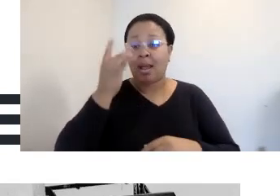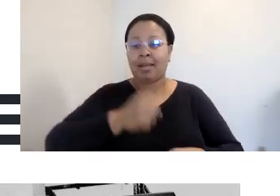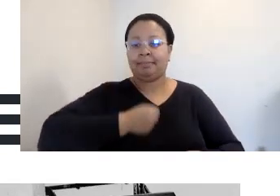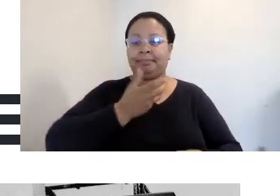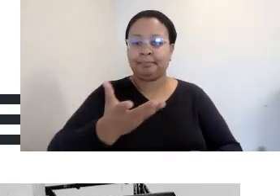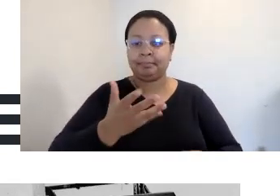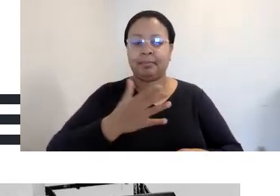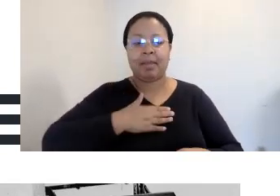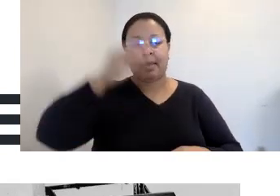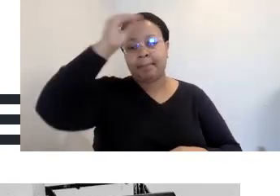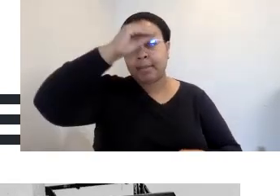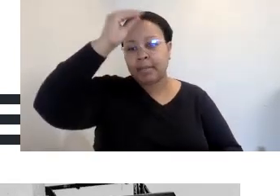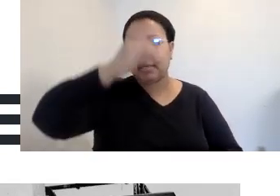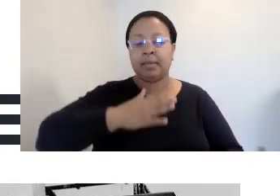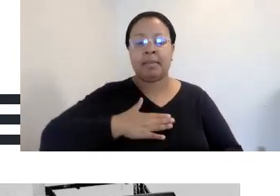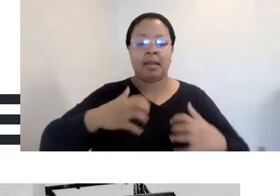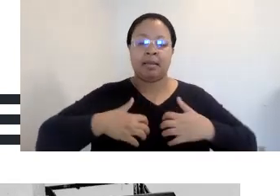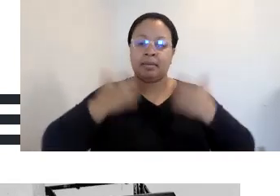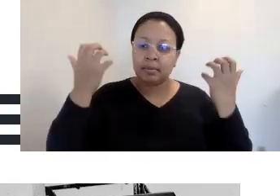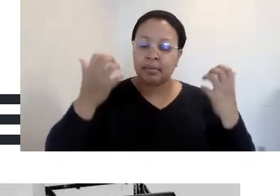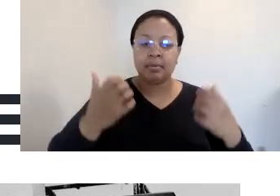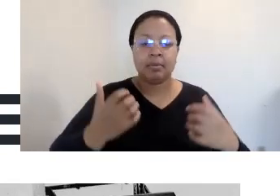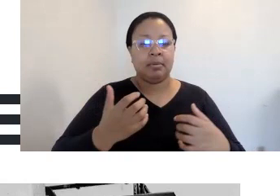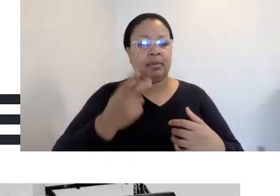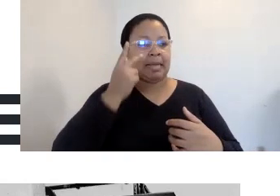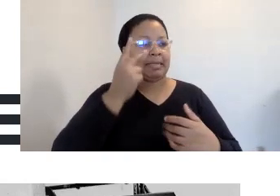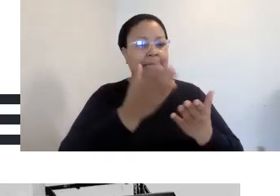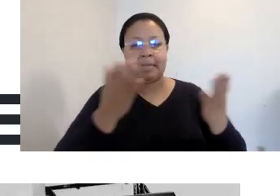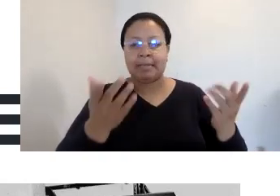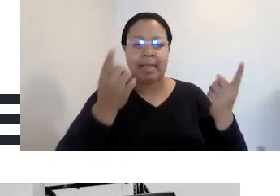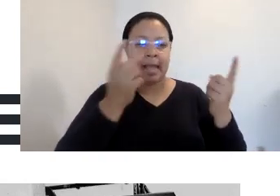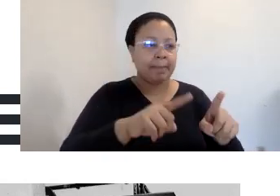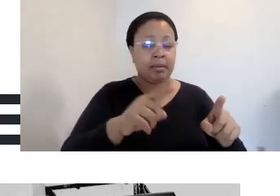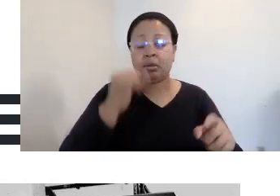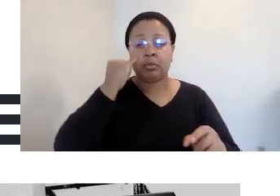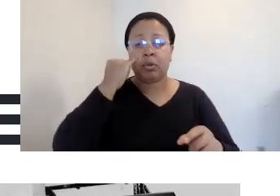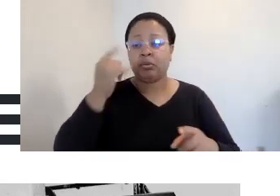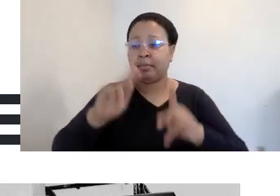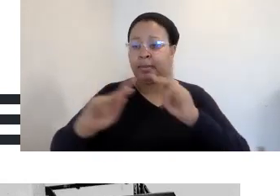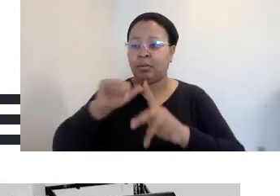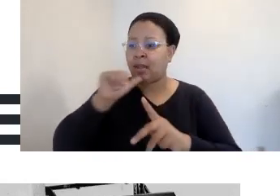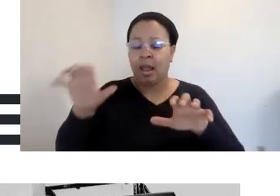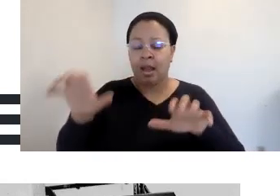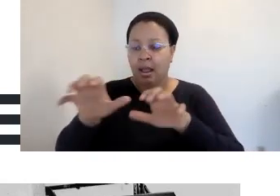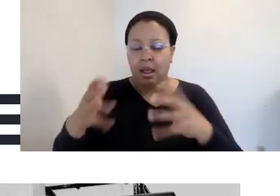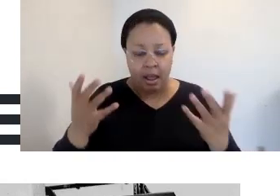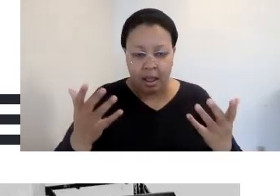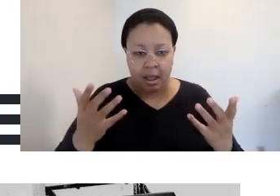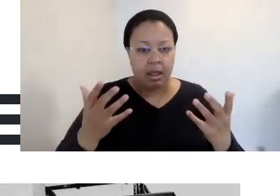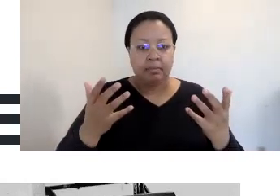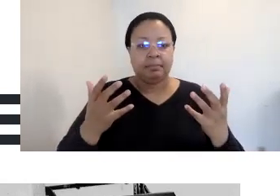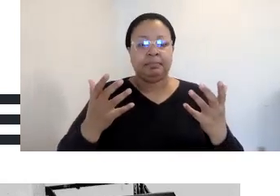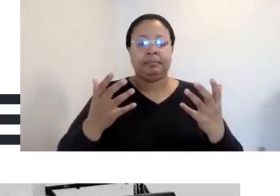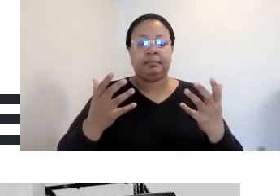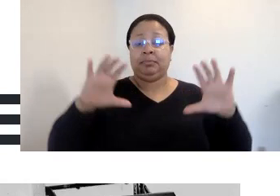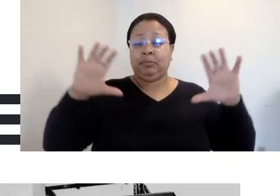your outrage about a particular action or inaction. And this coming together is with the